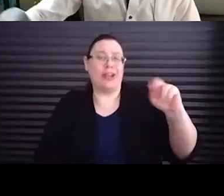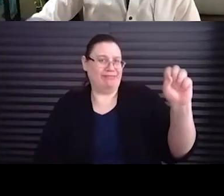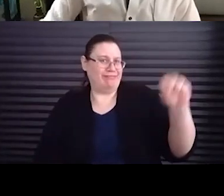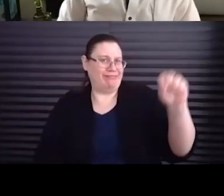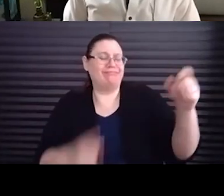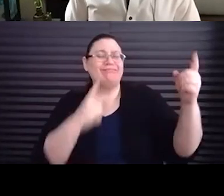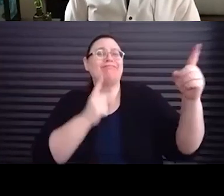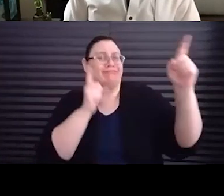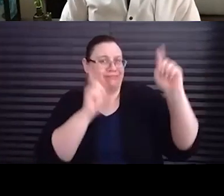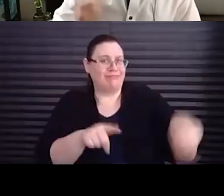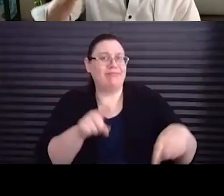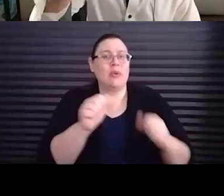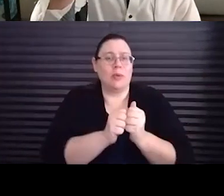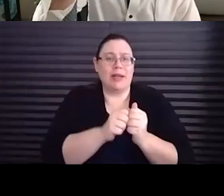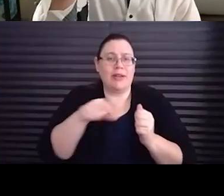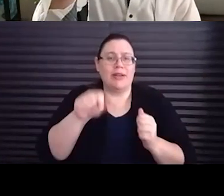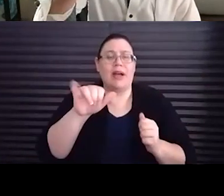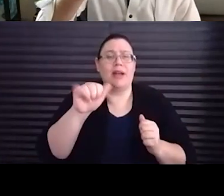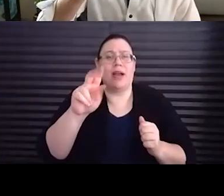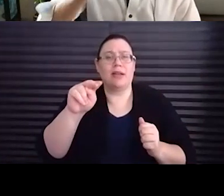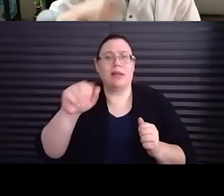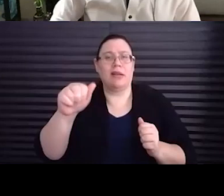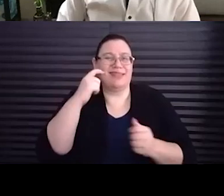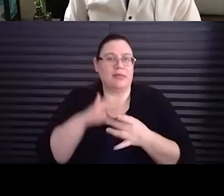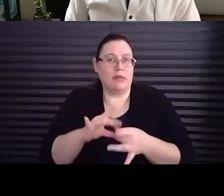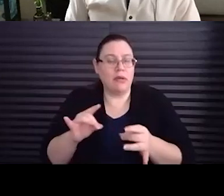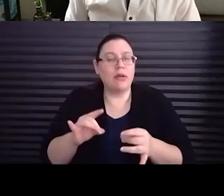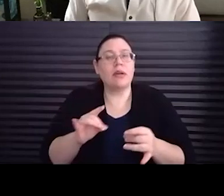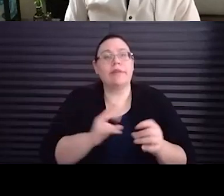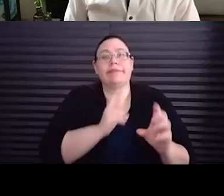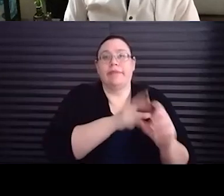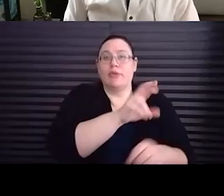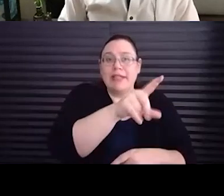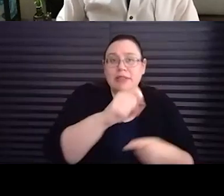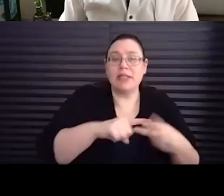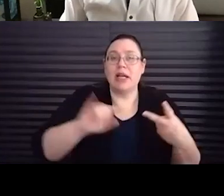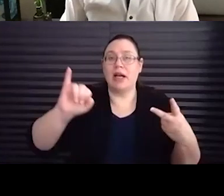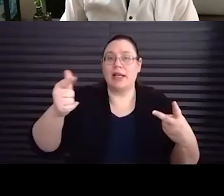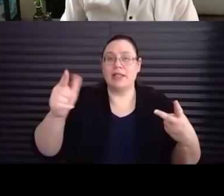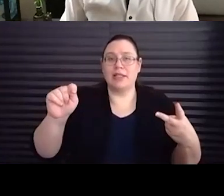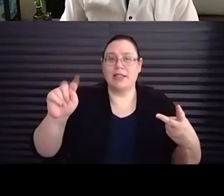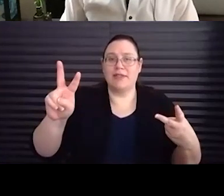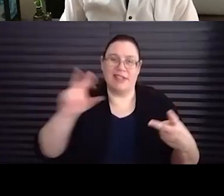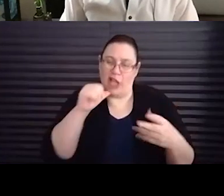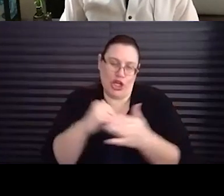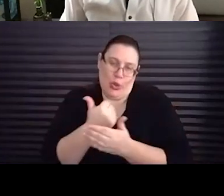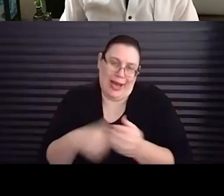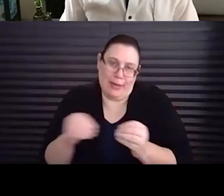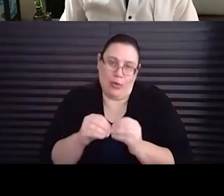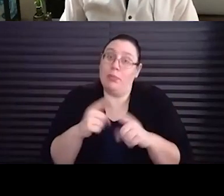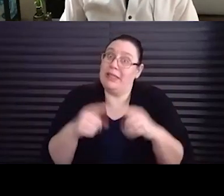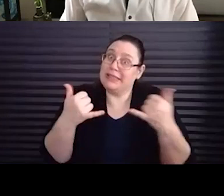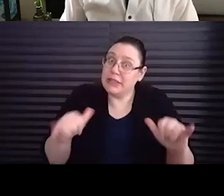with what Ayanna just said regarding, you know, jumping on Reels. IGTV isn't so new anymore, but still an opportunity for long form